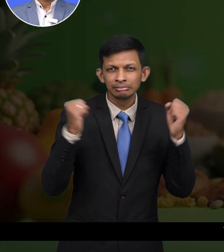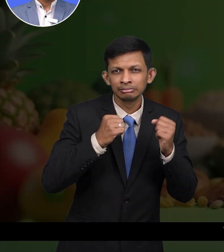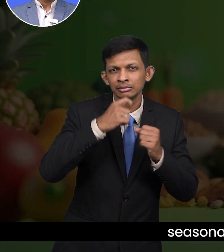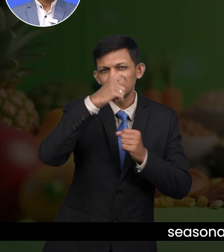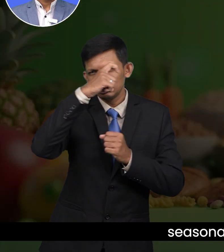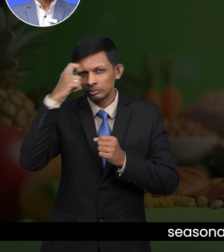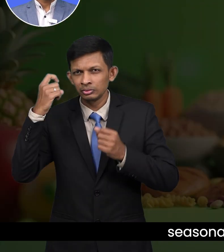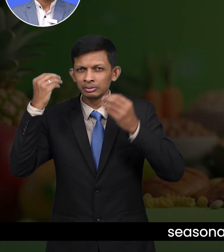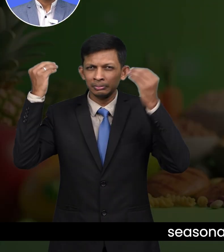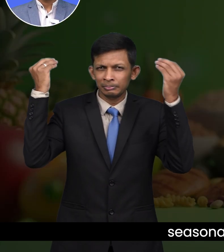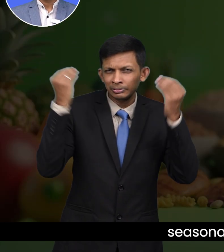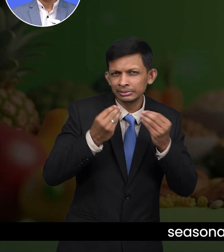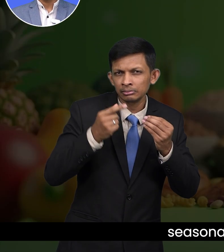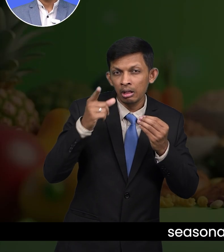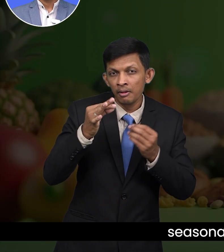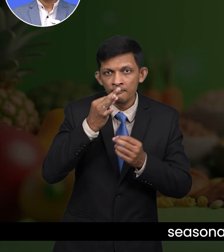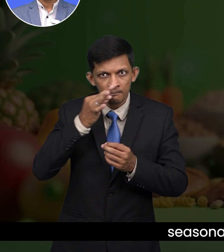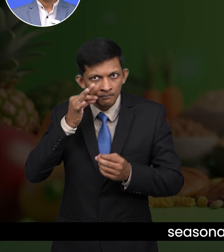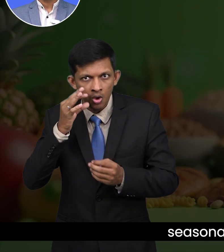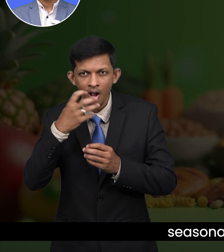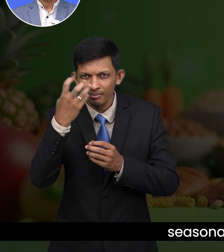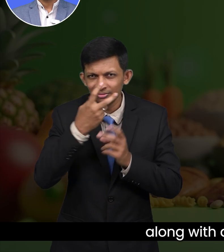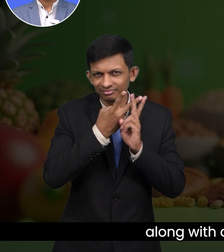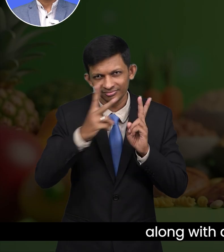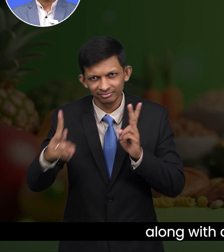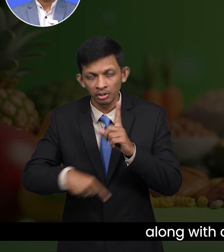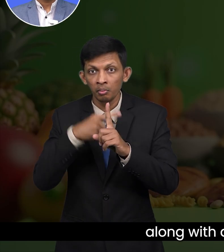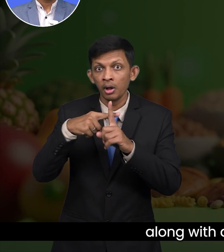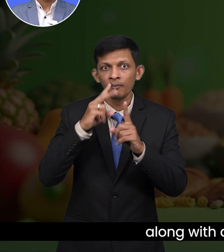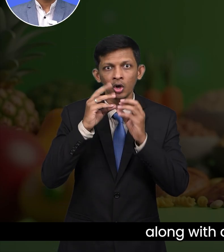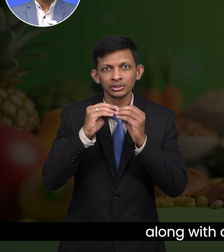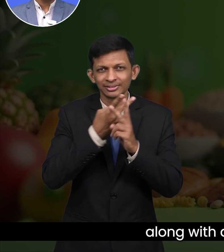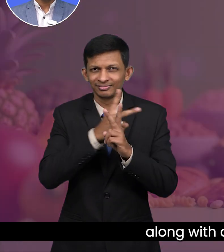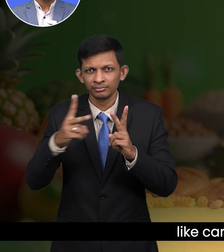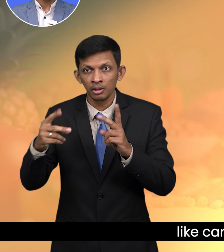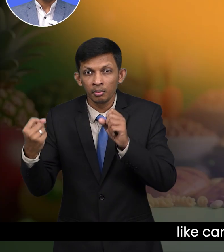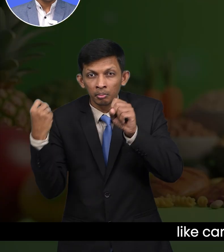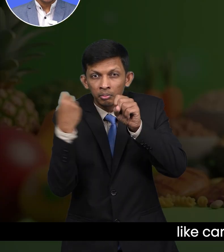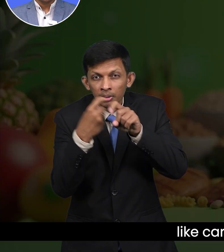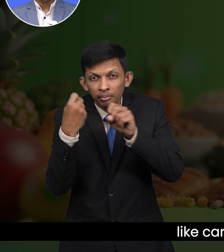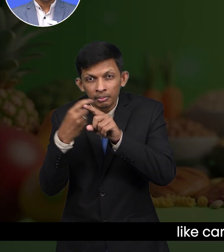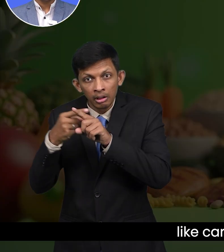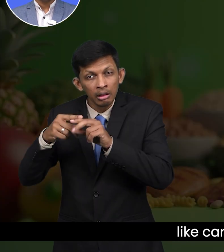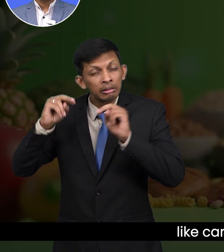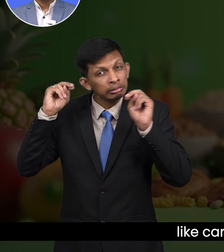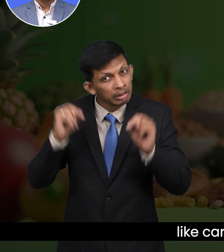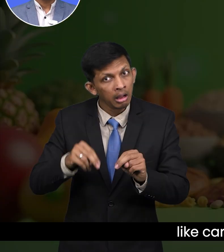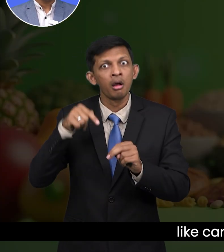We should eat seasonal fruits and vegetables along with all the necessary nutrients like